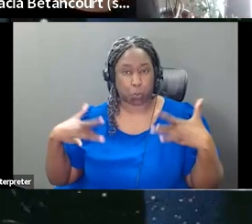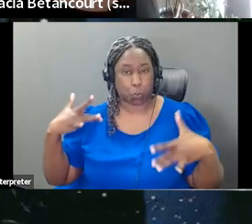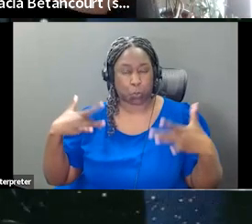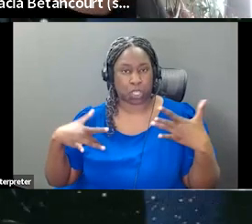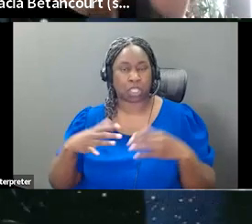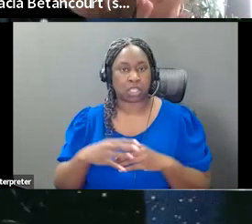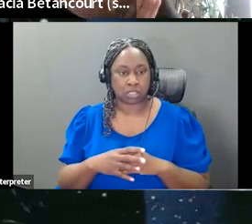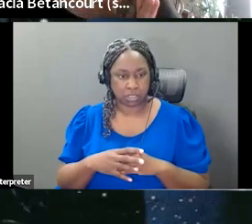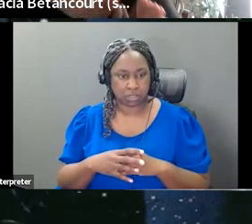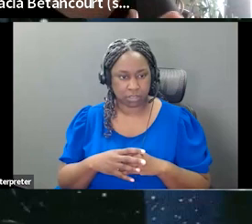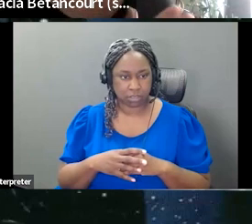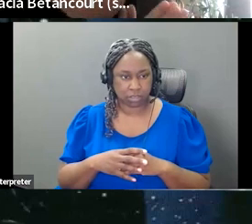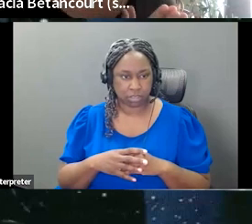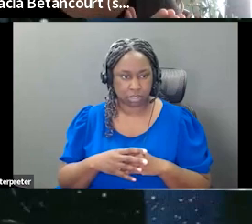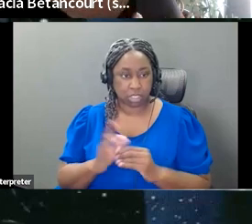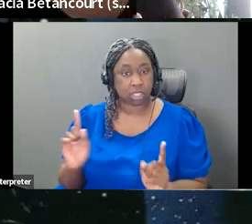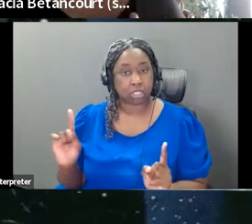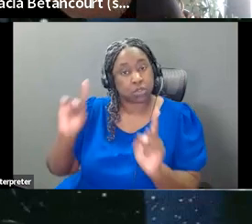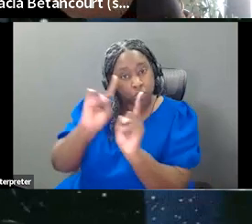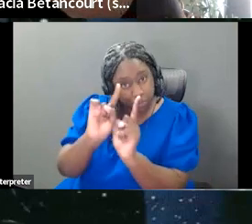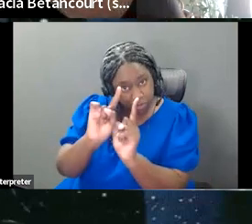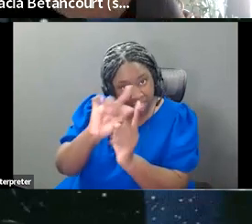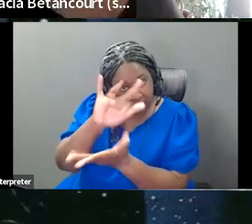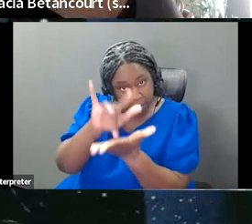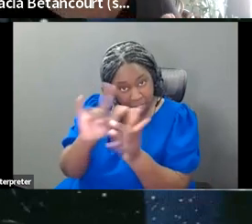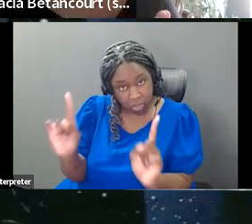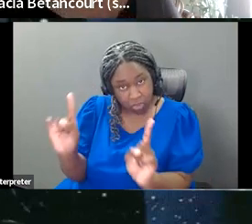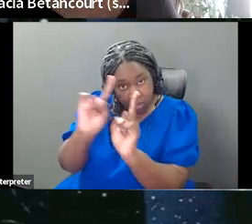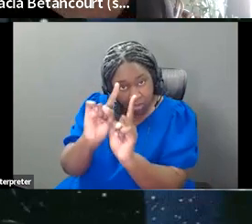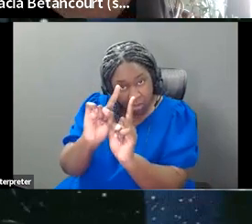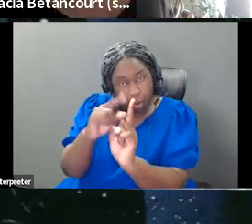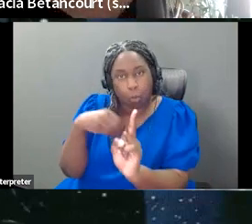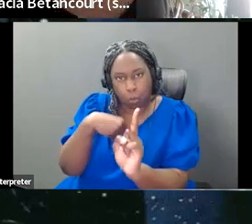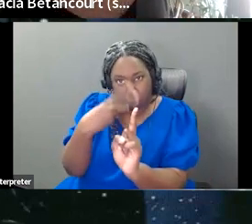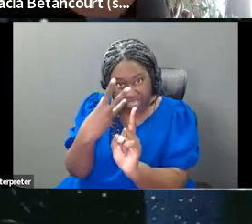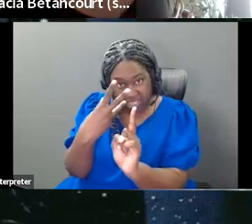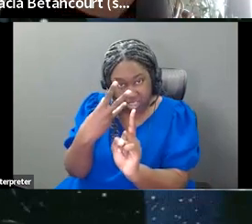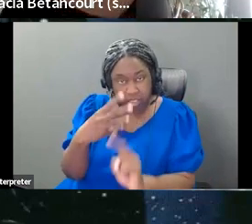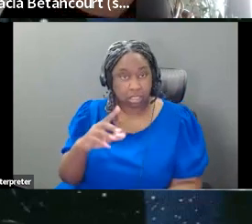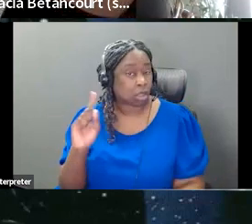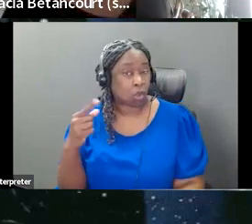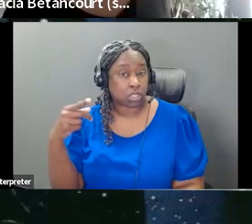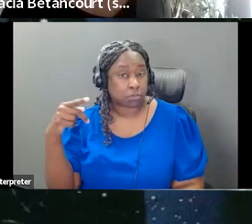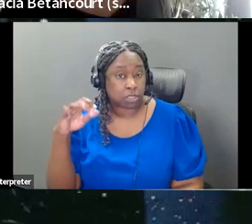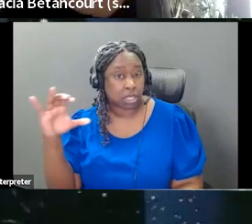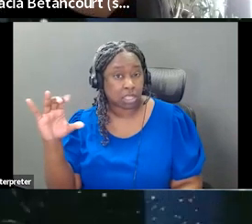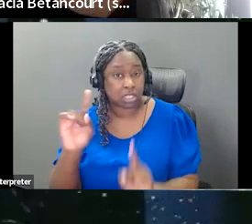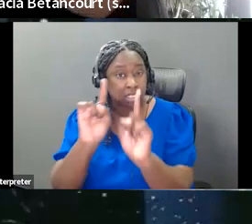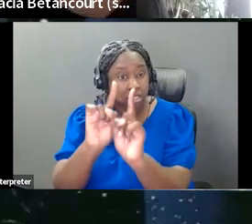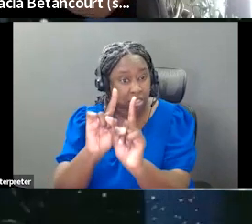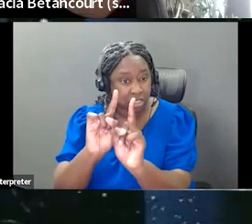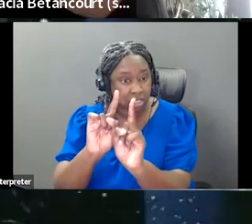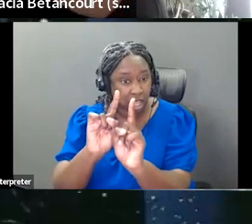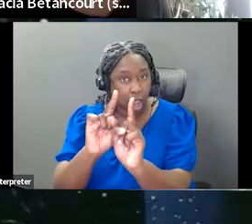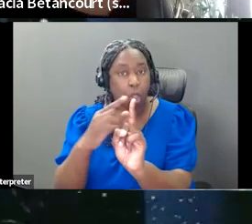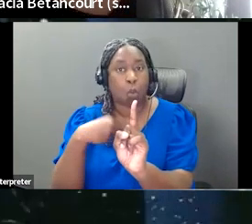2 center characters, Luke and Leia, are white. The only person of color is behind another